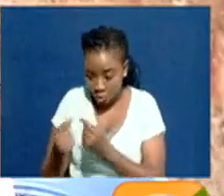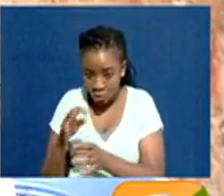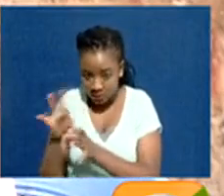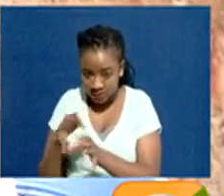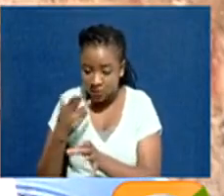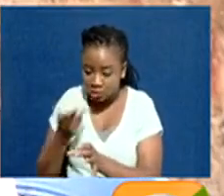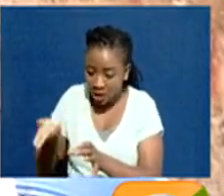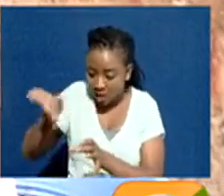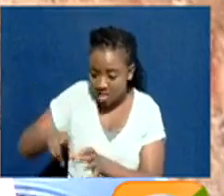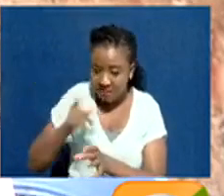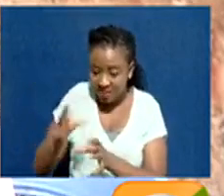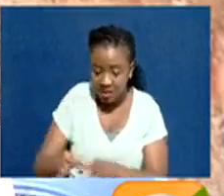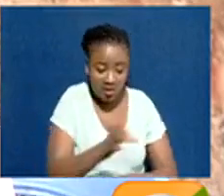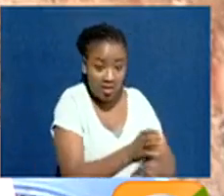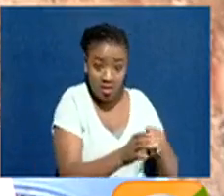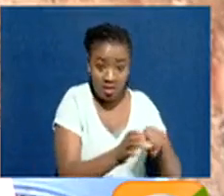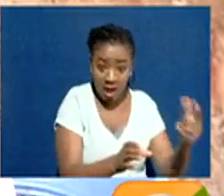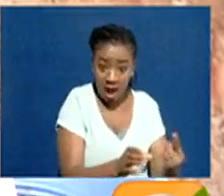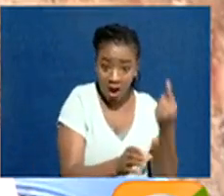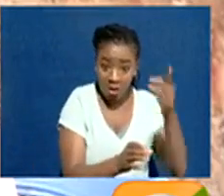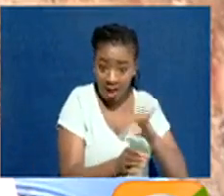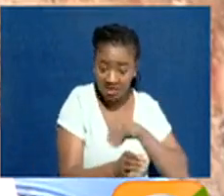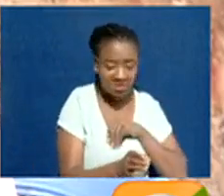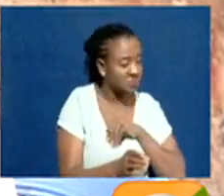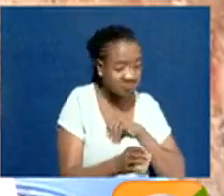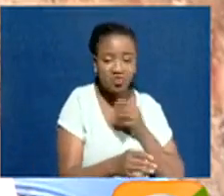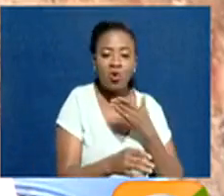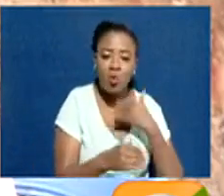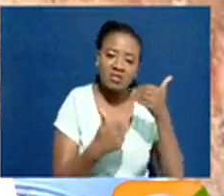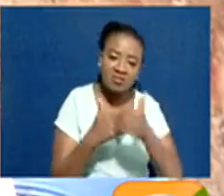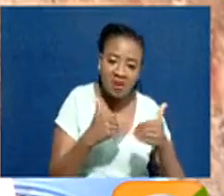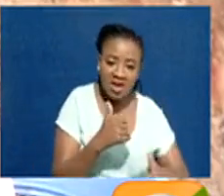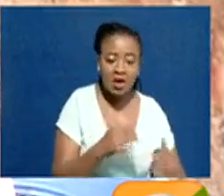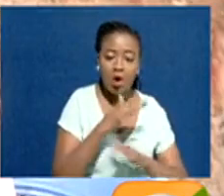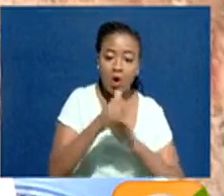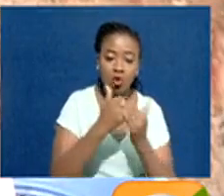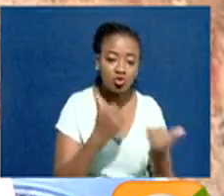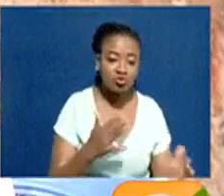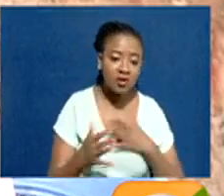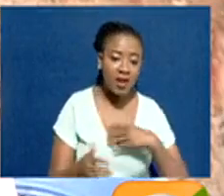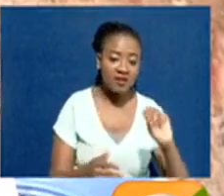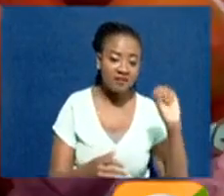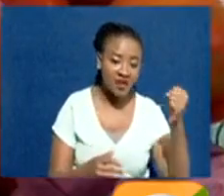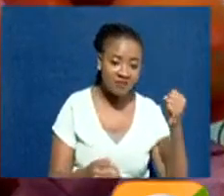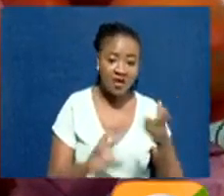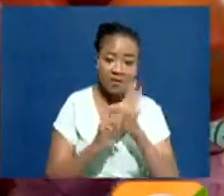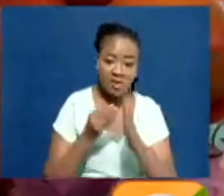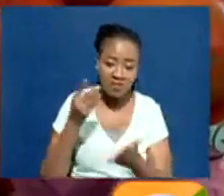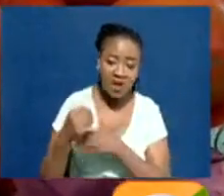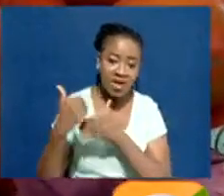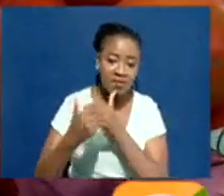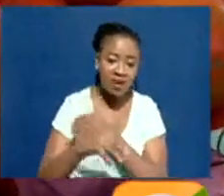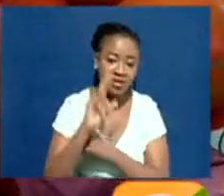hata kunywa peke yake. Anataka kitu ya kukunywa, watoto wote wako hapa ni watano. Kama ni mikate utanunua 2. Wewe ununua